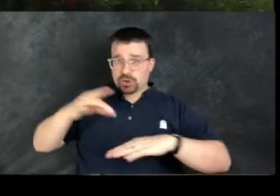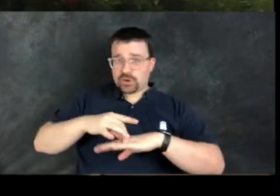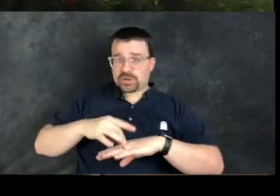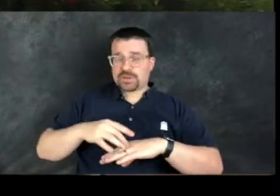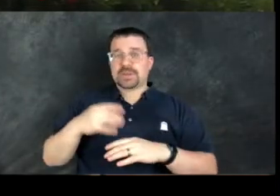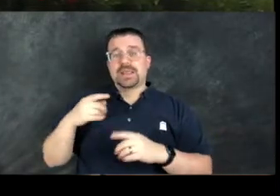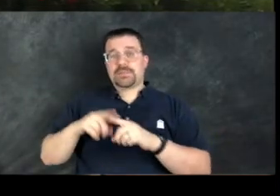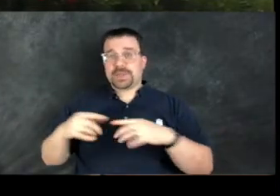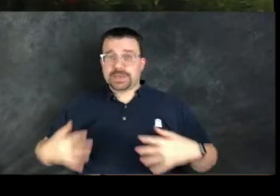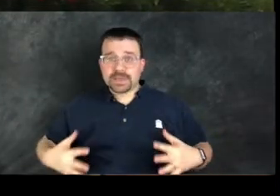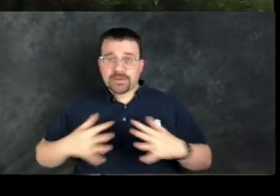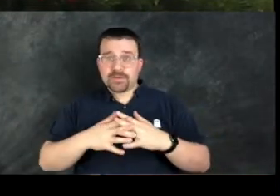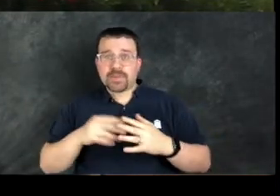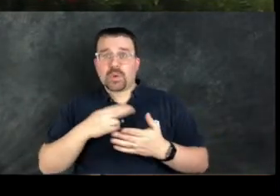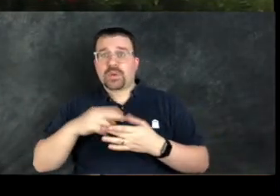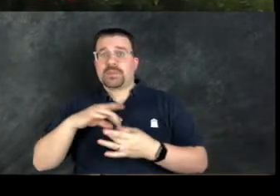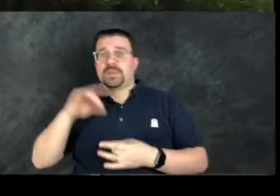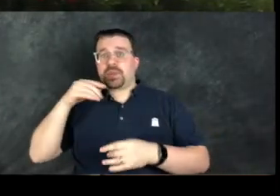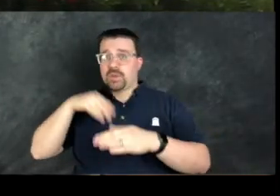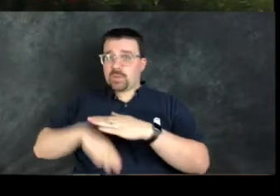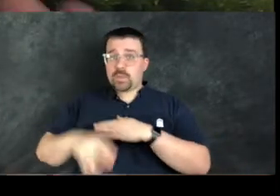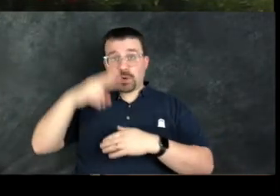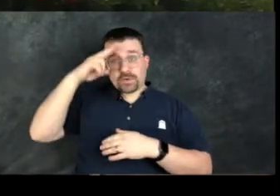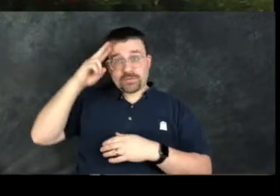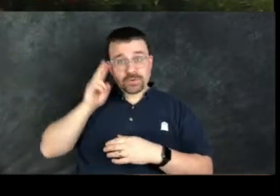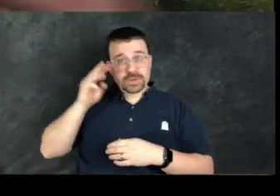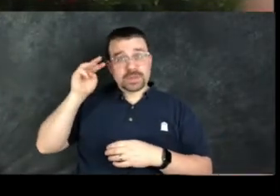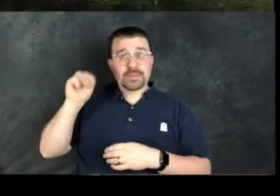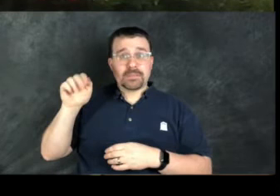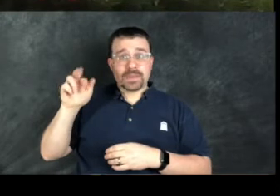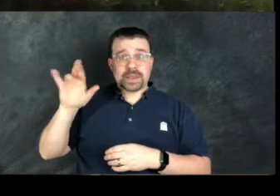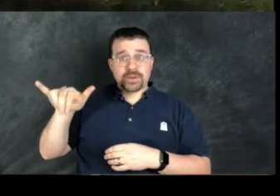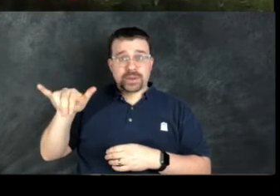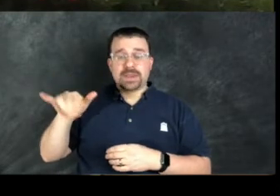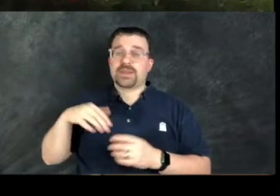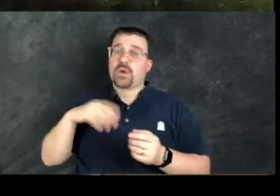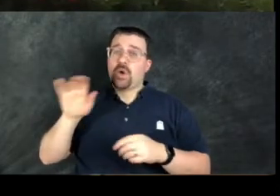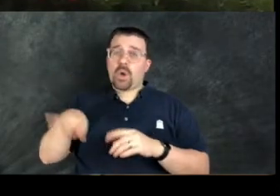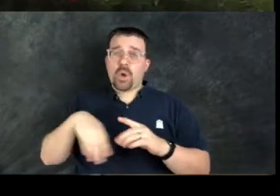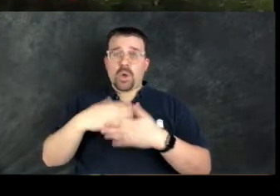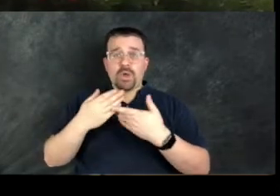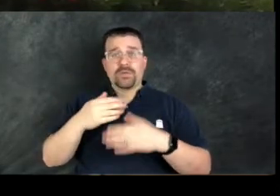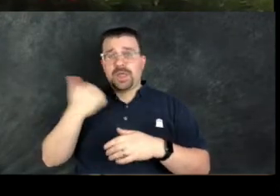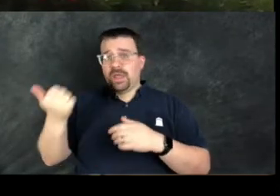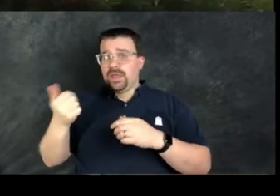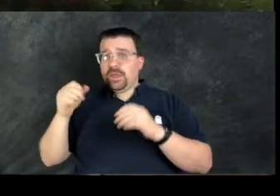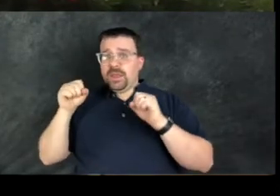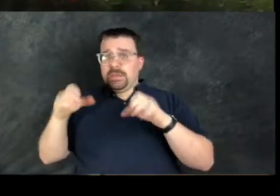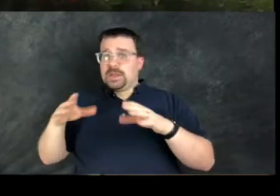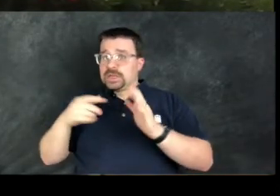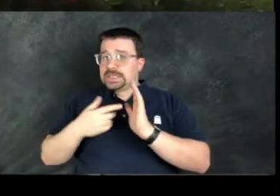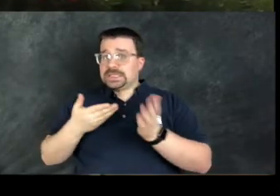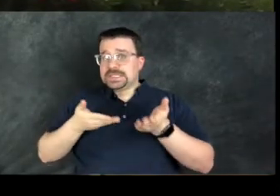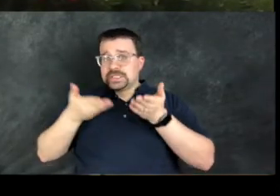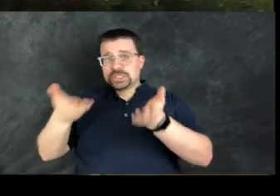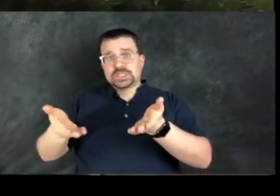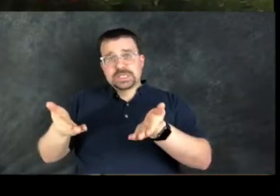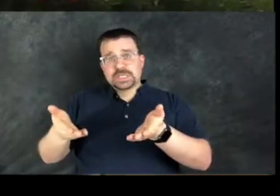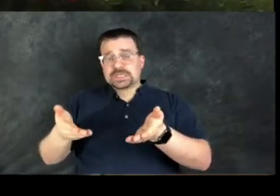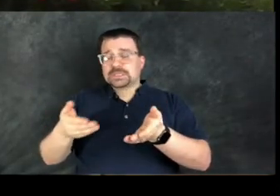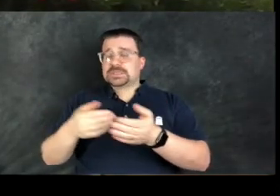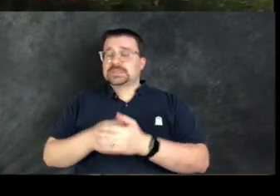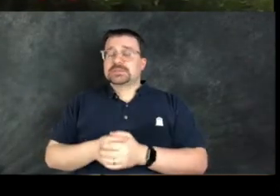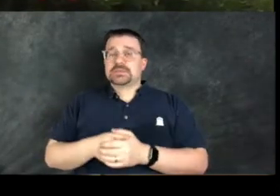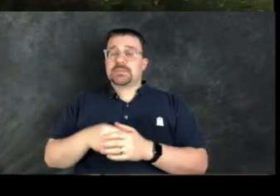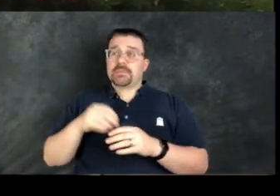the Holy Spirit and born of a Virgin Mary and all of his other miracles suggest, by all accounts, he was